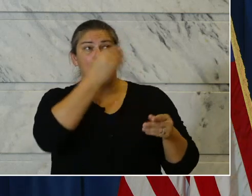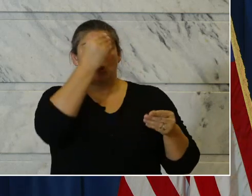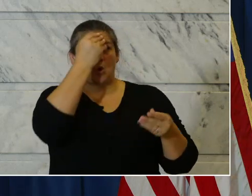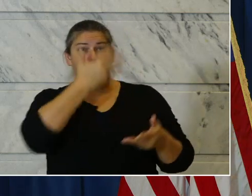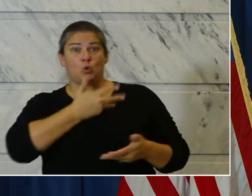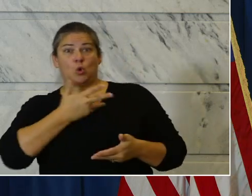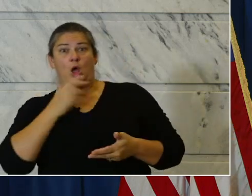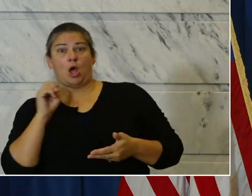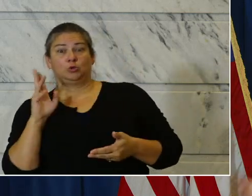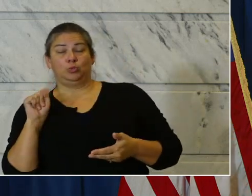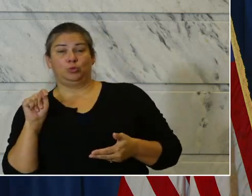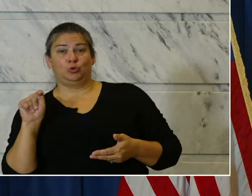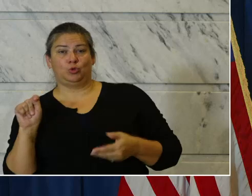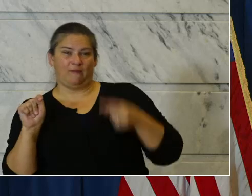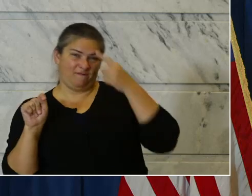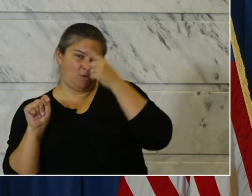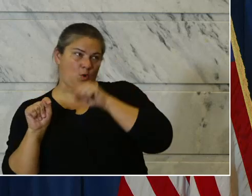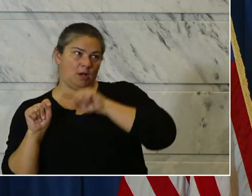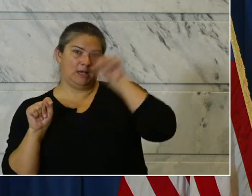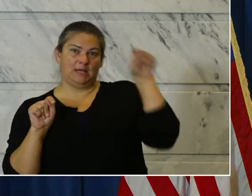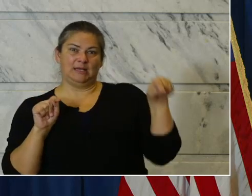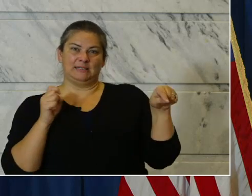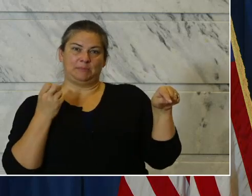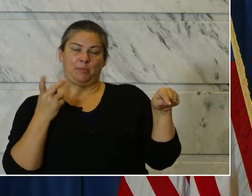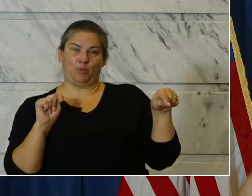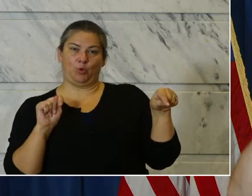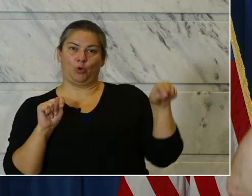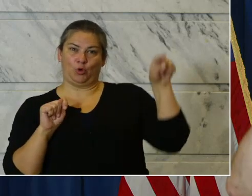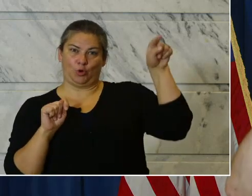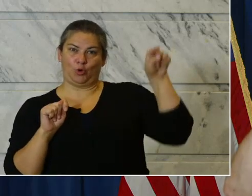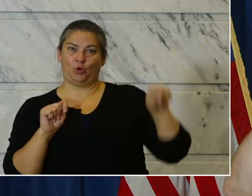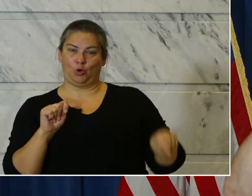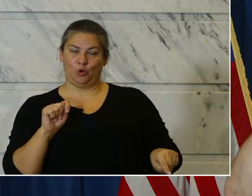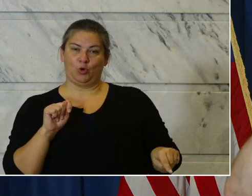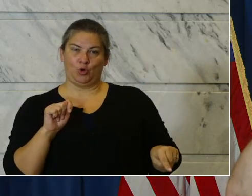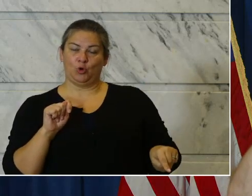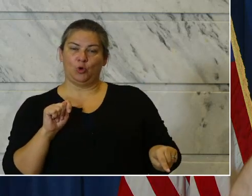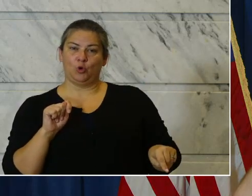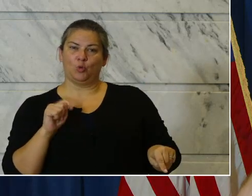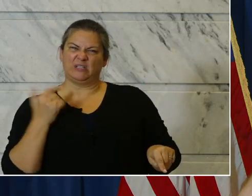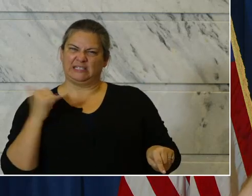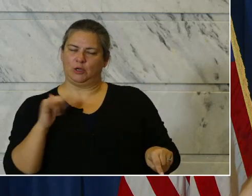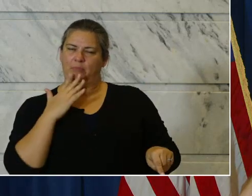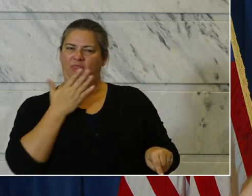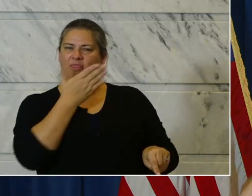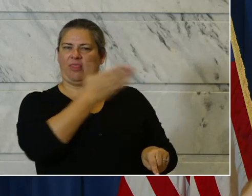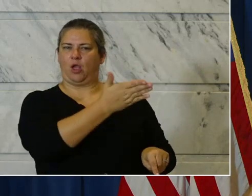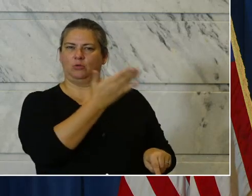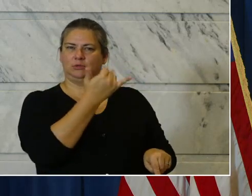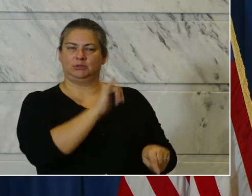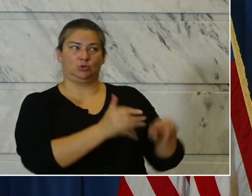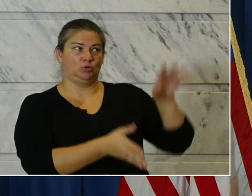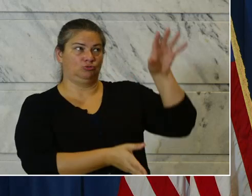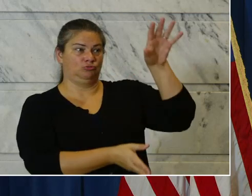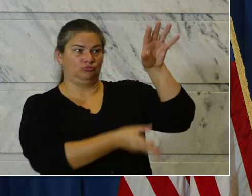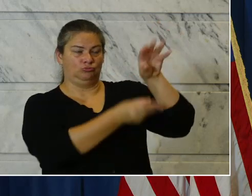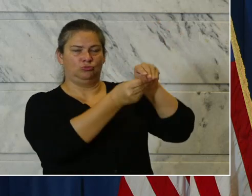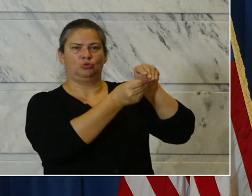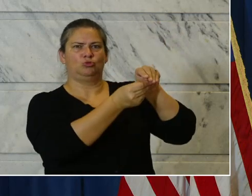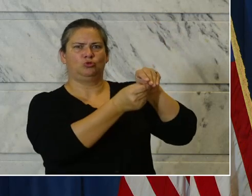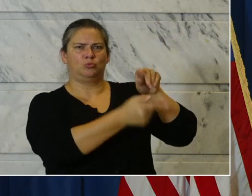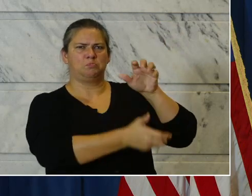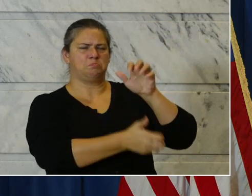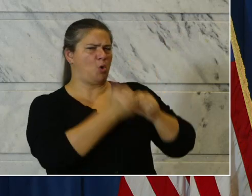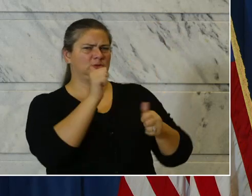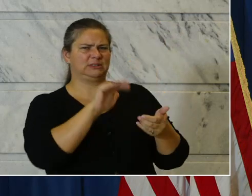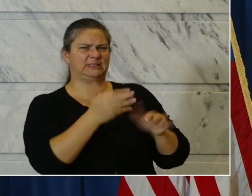that are still going through. That'll be those September dates. It'll still be there. I mean, if we're having the deadliest month we've